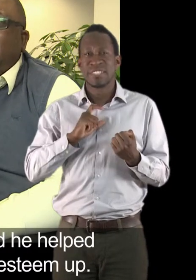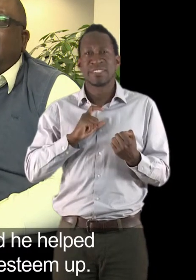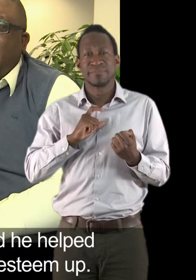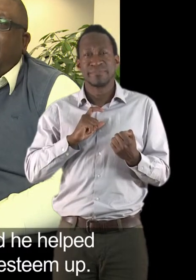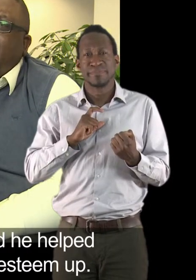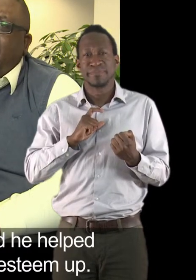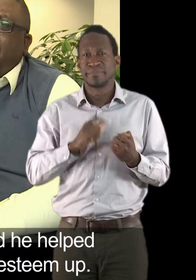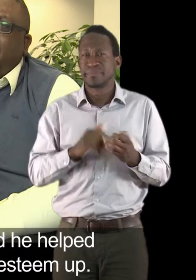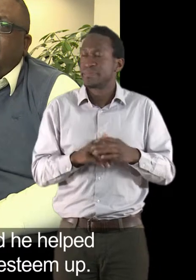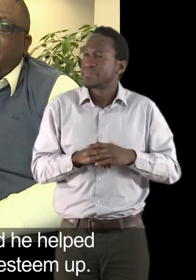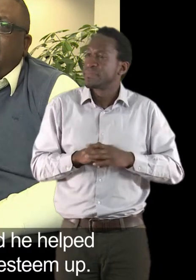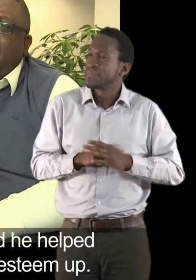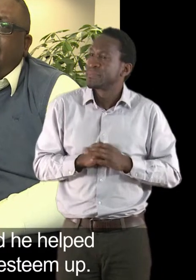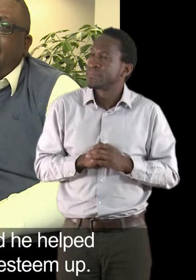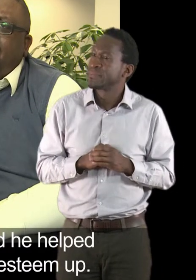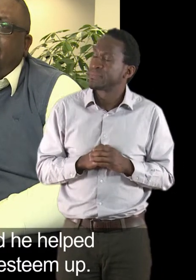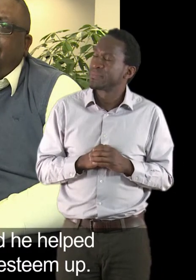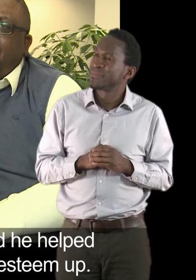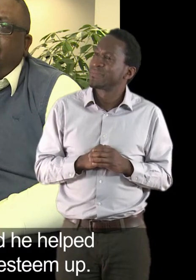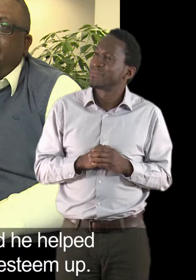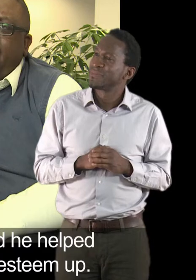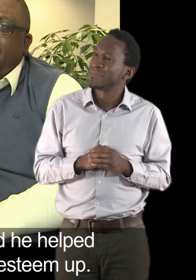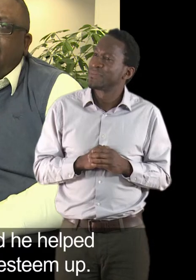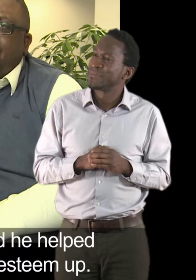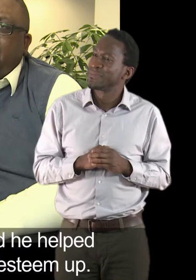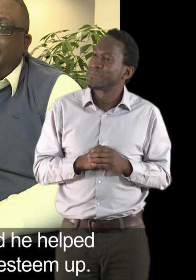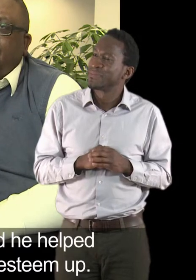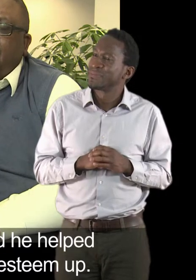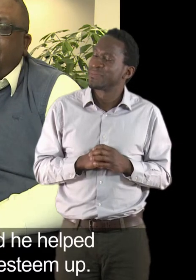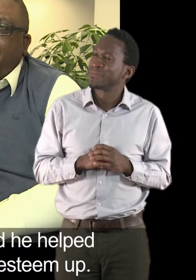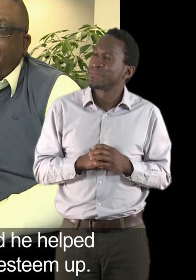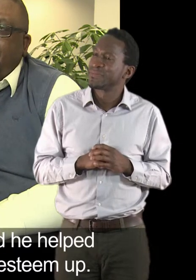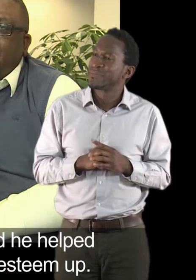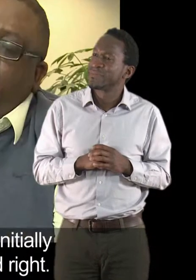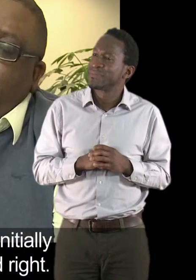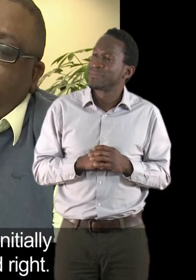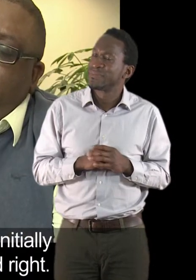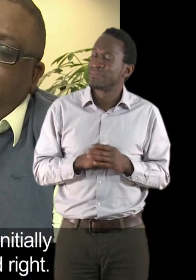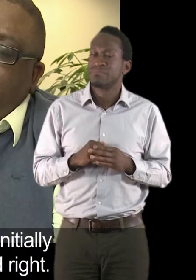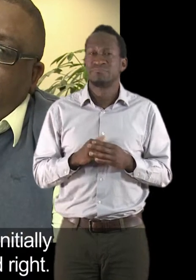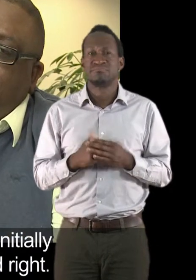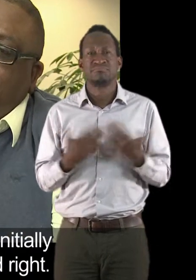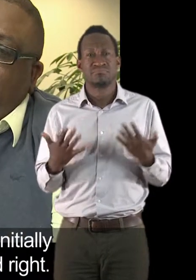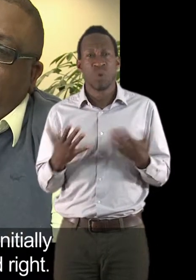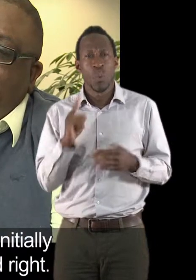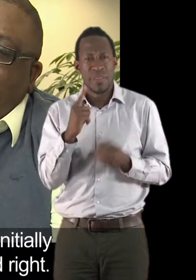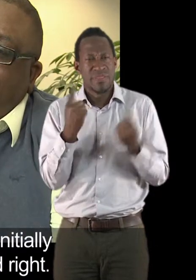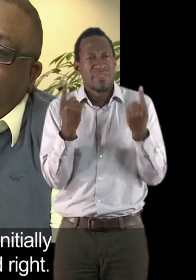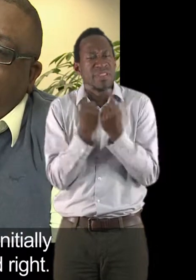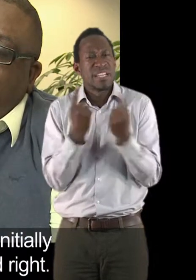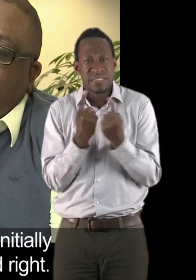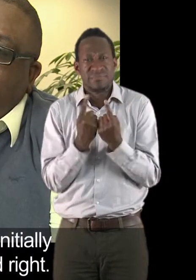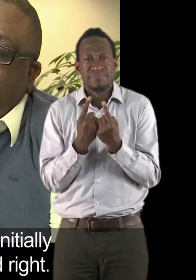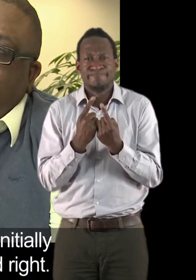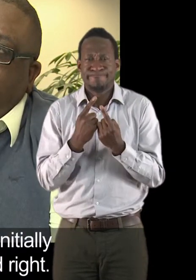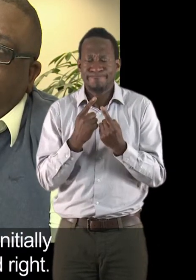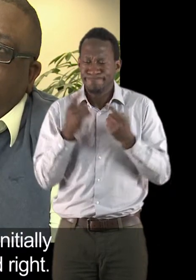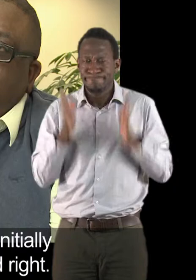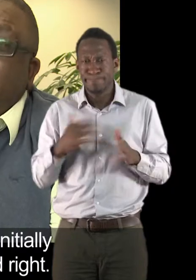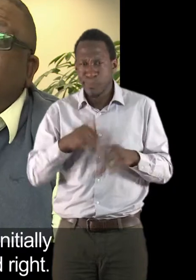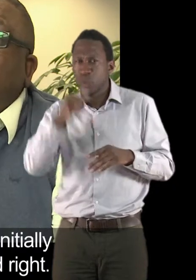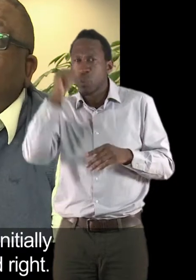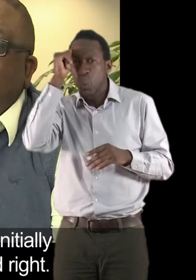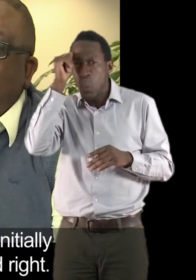me a lot to build my self-esteem up. One of the things I had an issue with